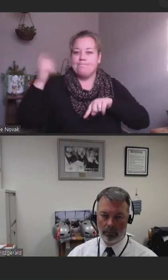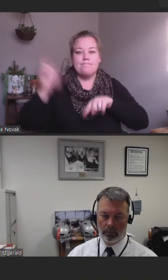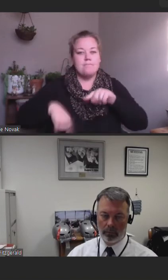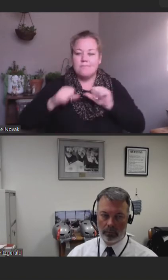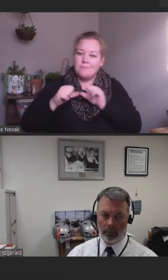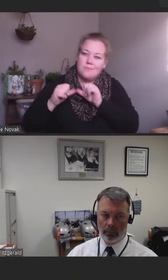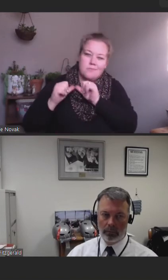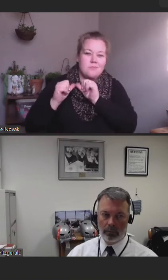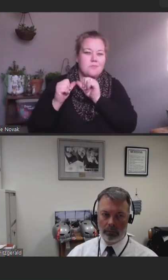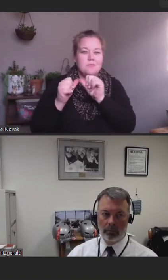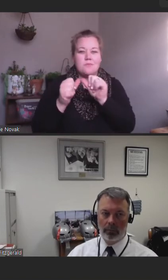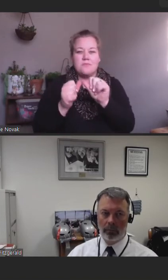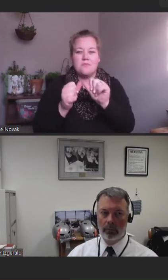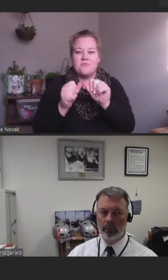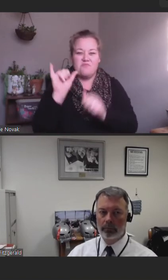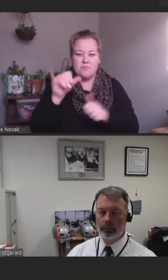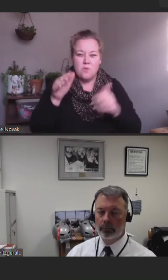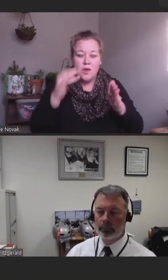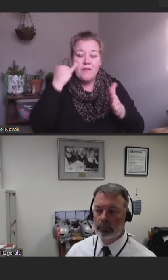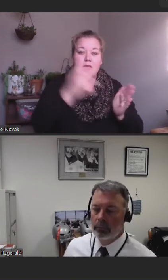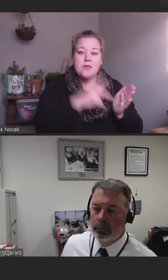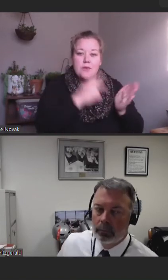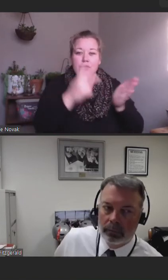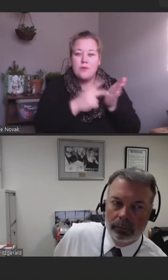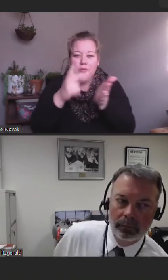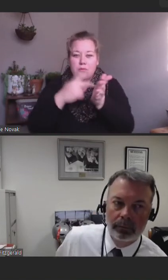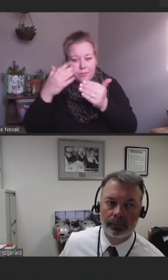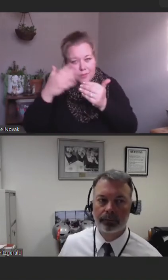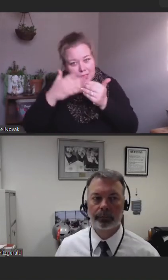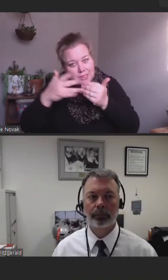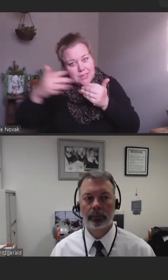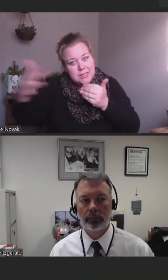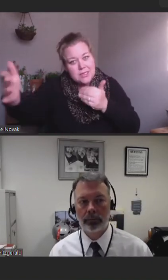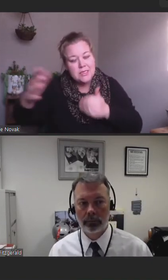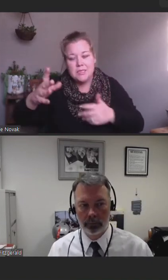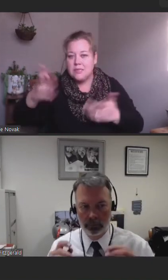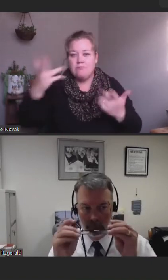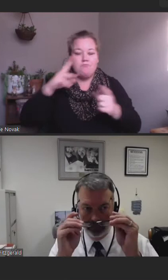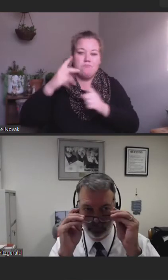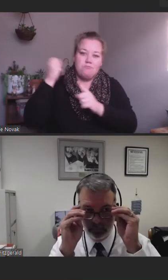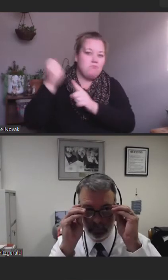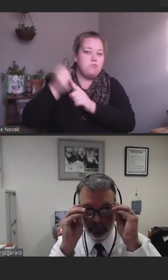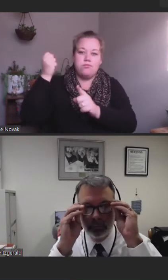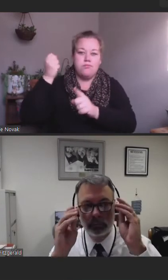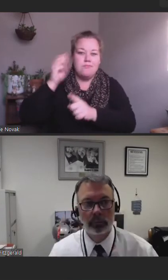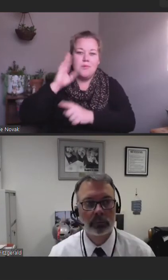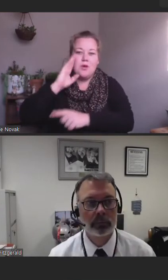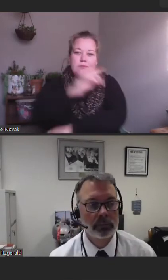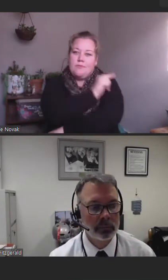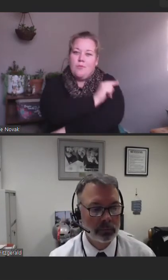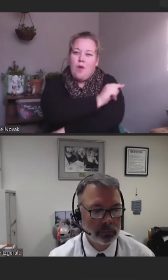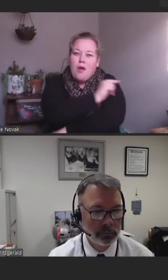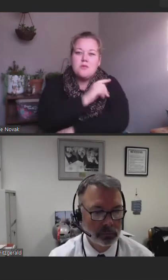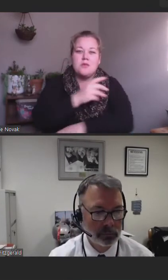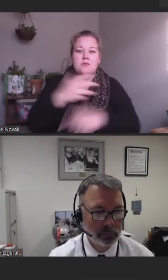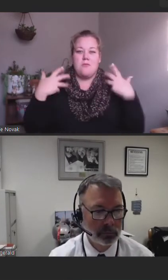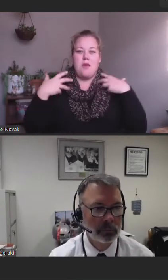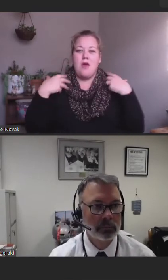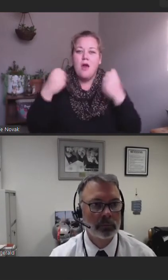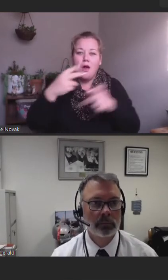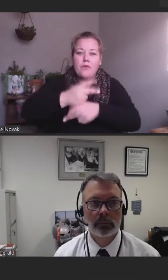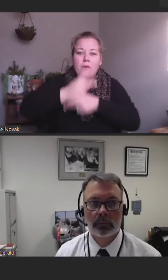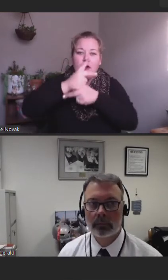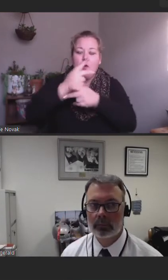pace. If we continue doubling like that, it is only a matter of time before healthcare is absolutely overwhelmed. We are being forced